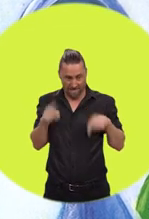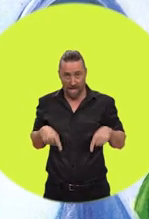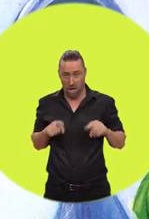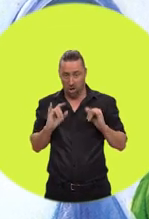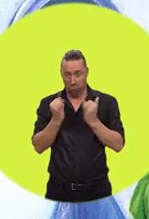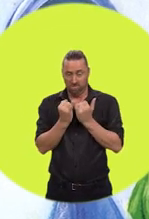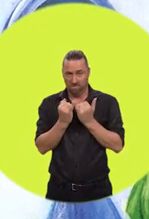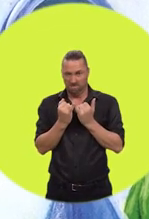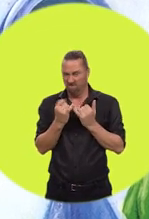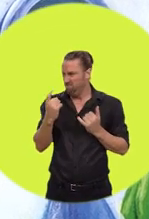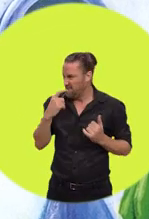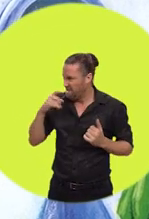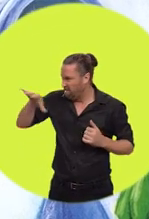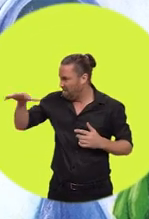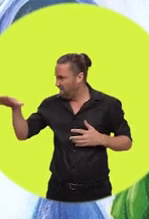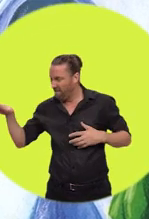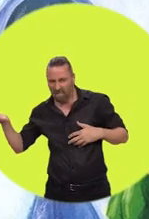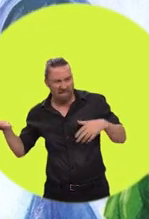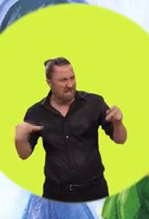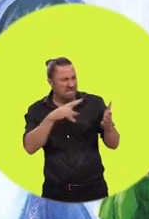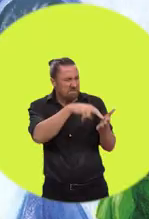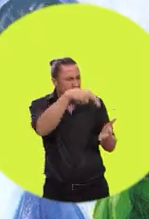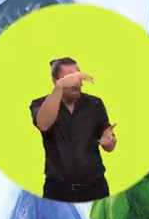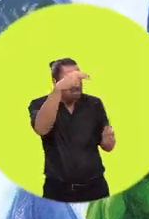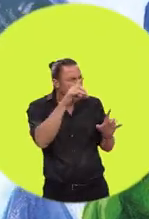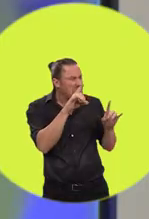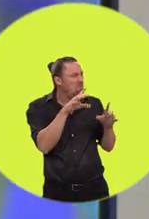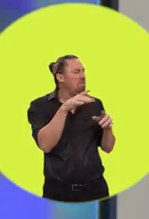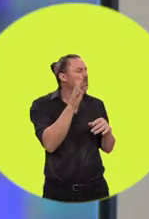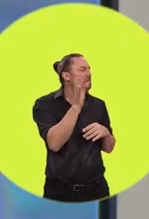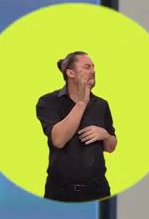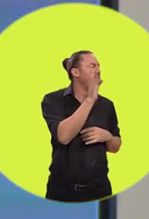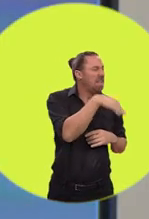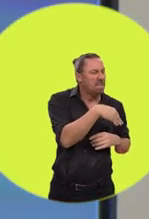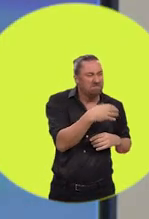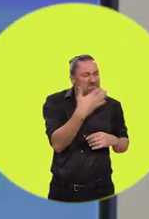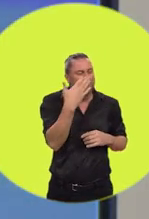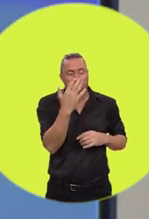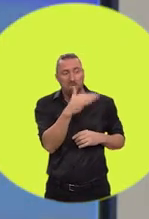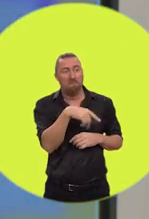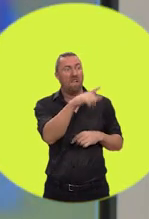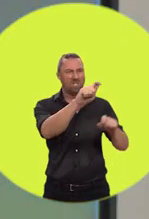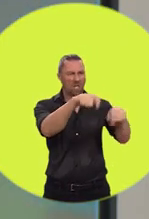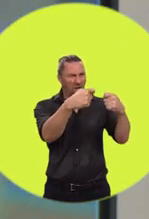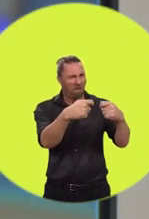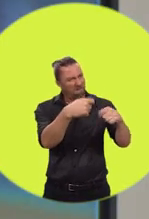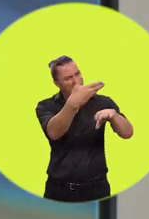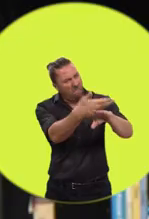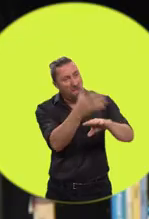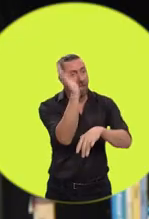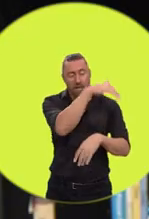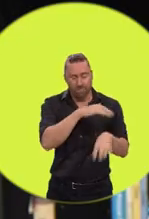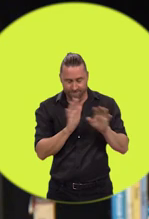scrap metal, spoiled spaghetti, and single socks. Don't let being scared stop you, said